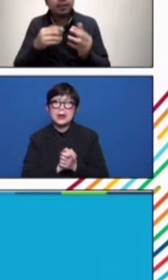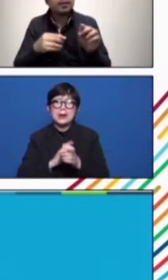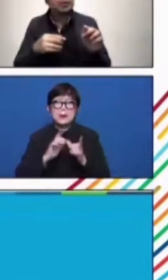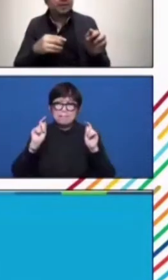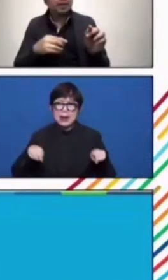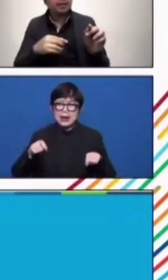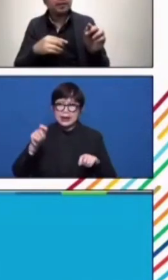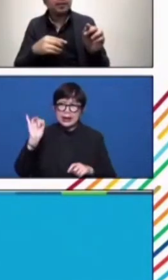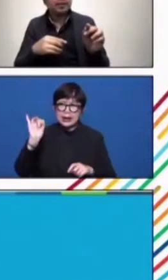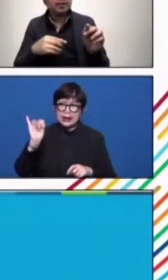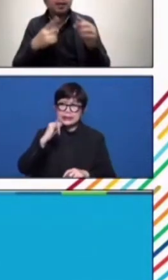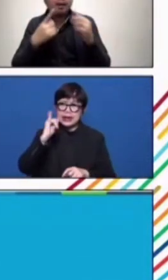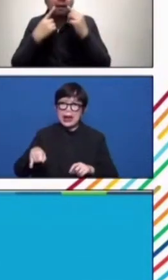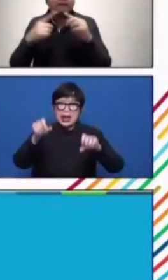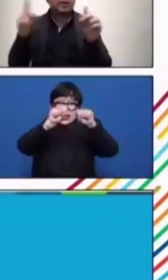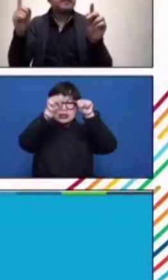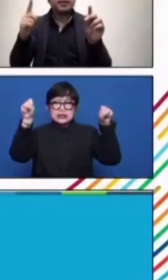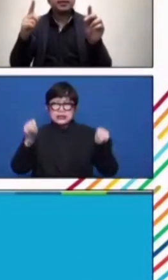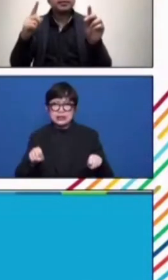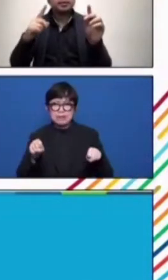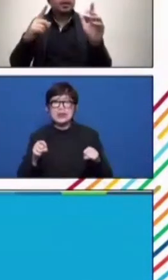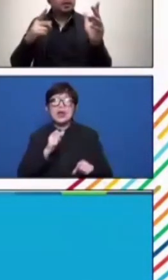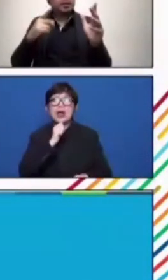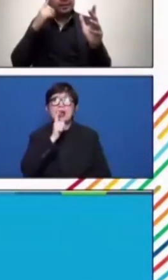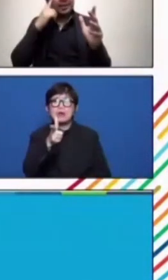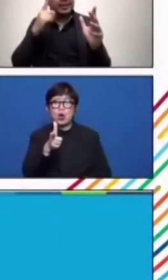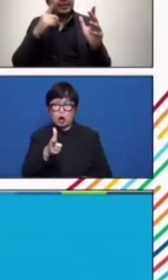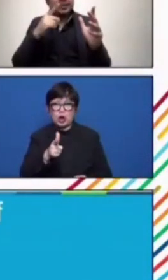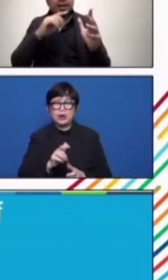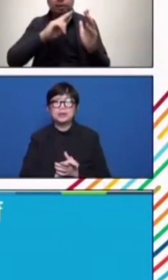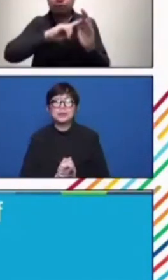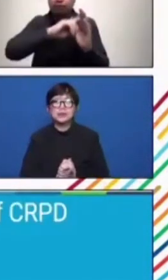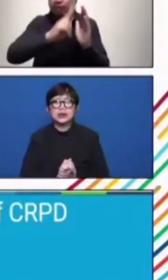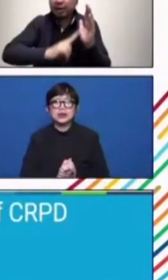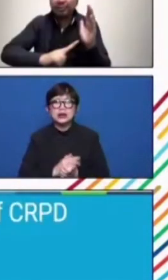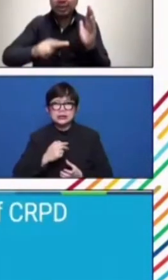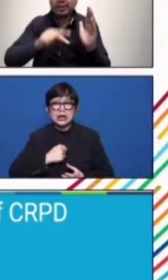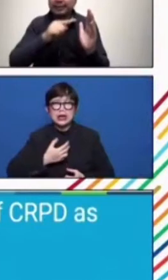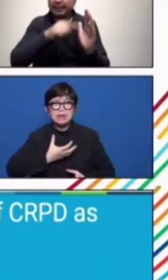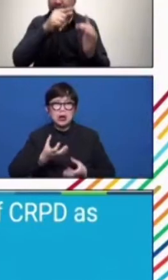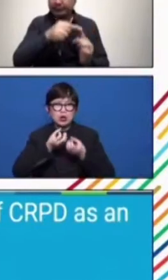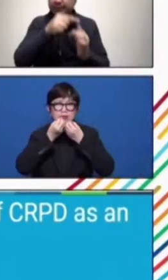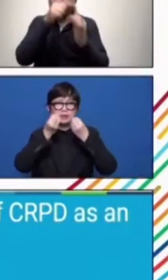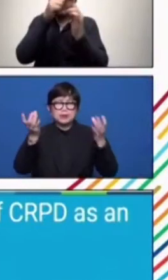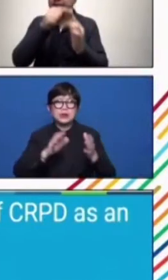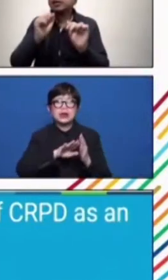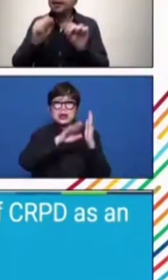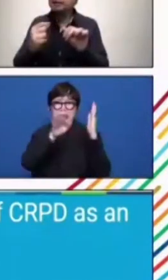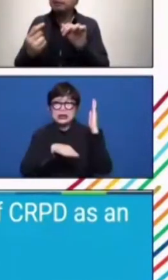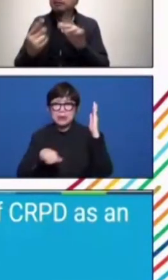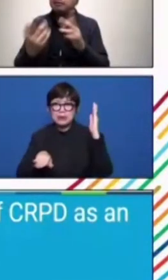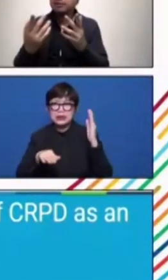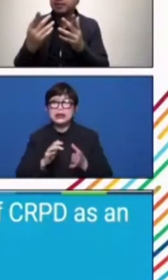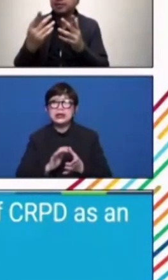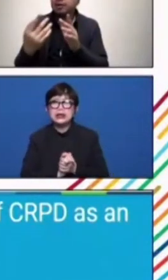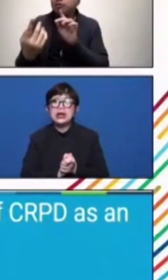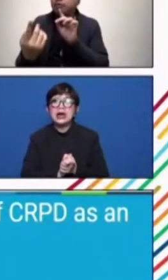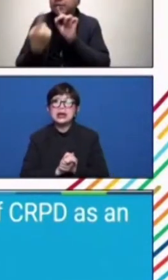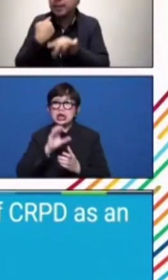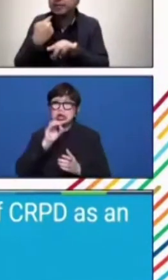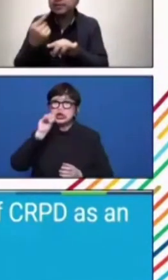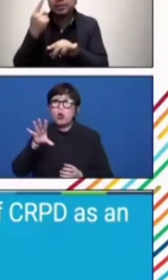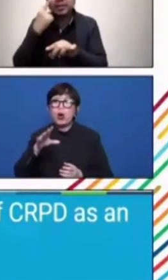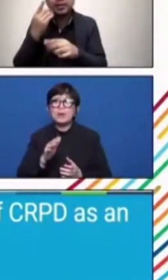Effectiveness and authority of clpd as an answer to the question of where we are for